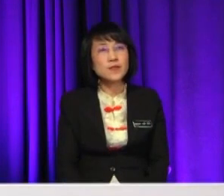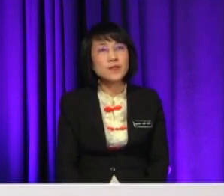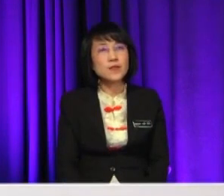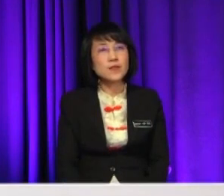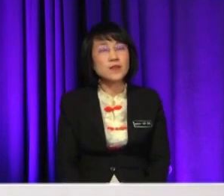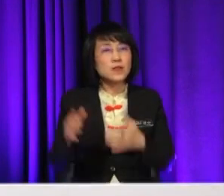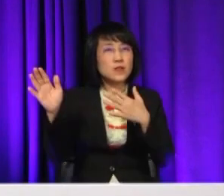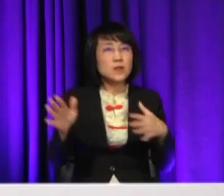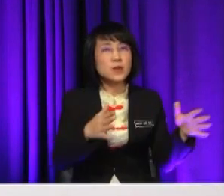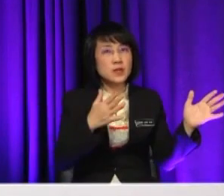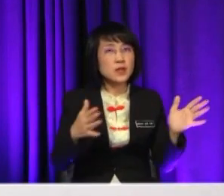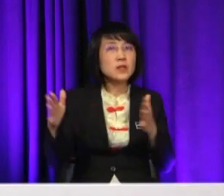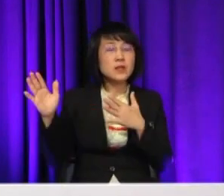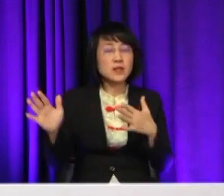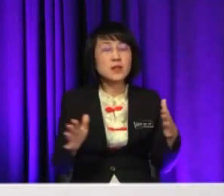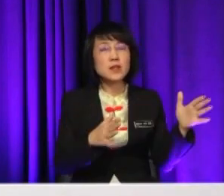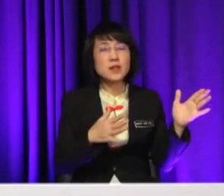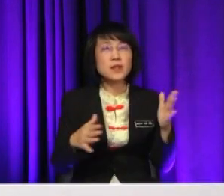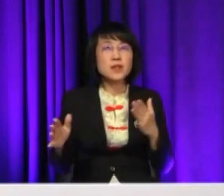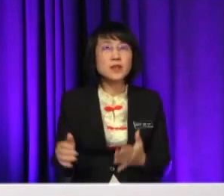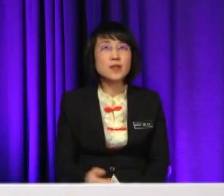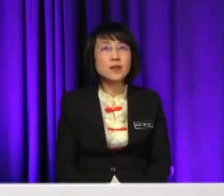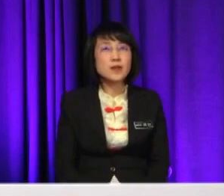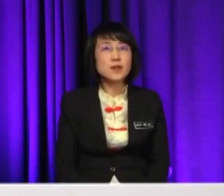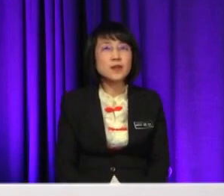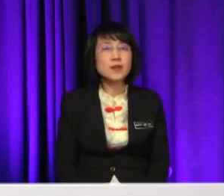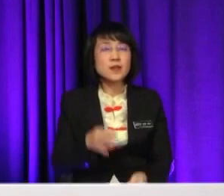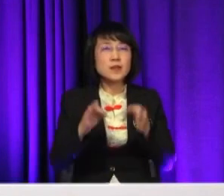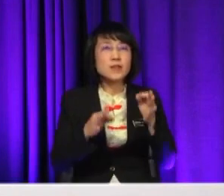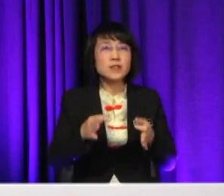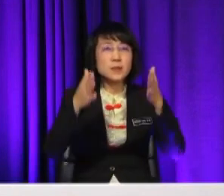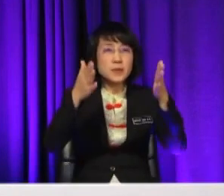The wind. The wind. Okay. If it was a person?